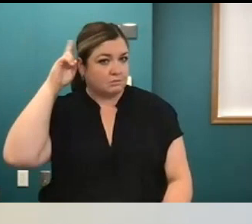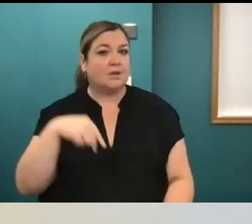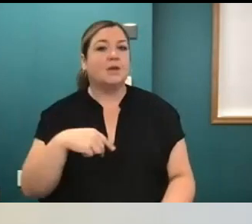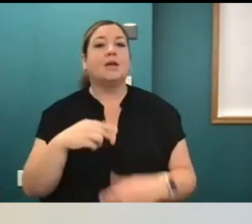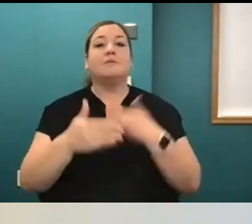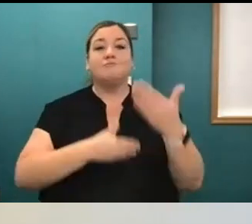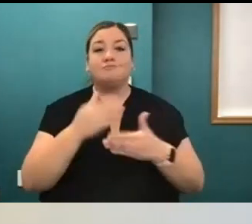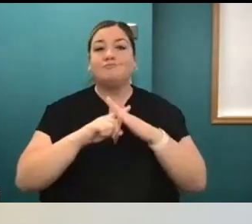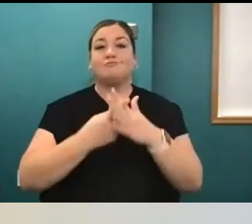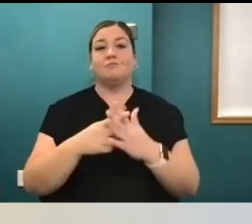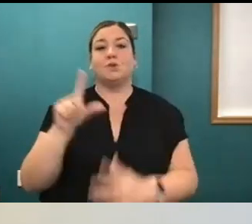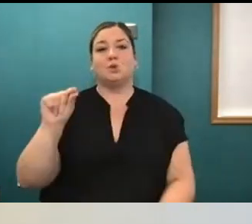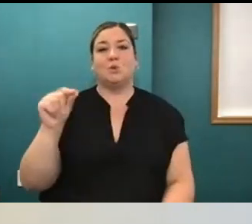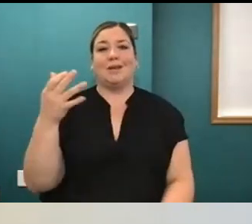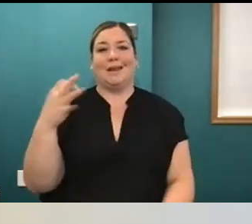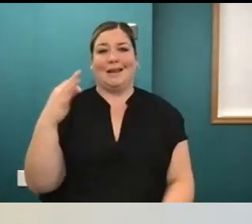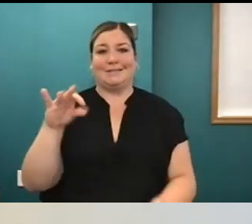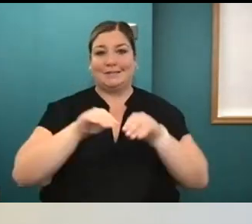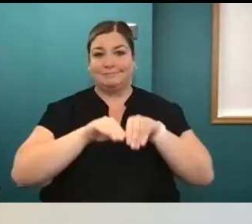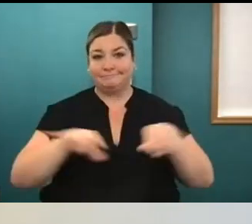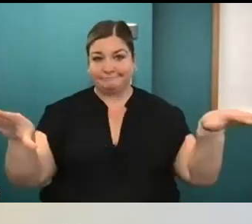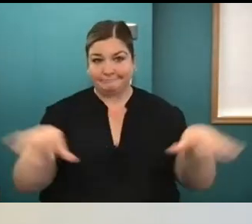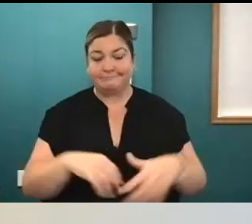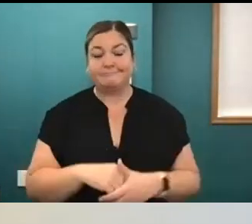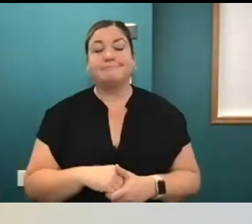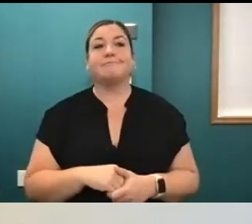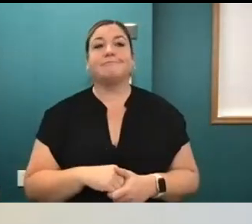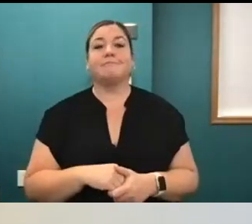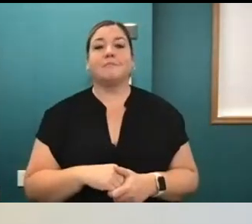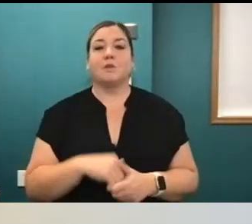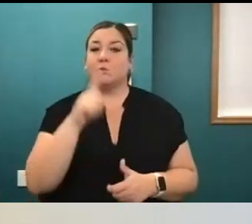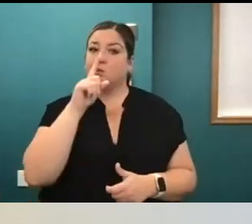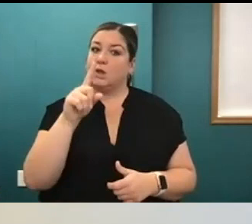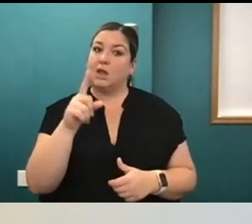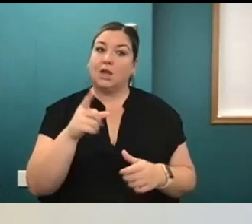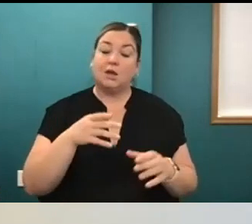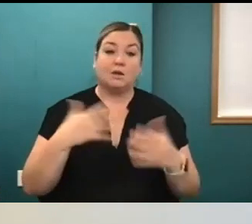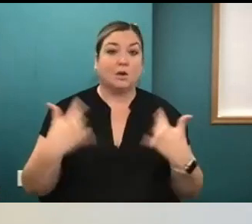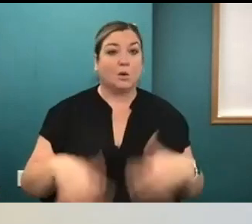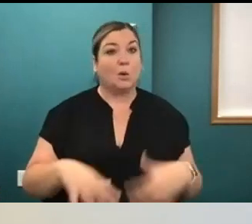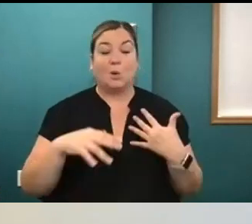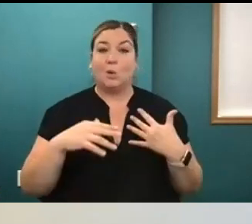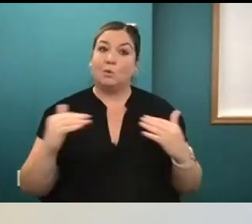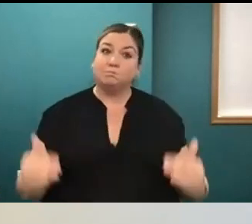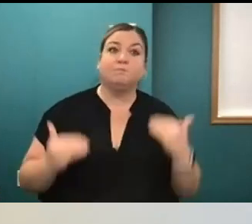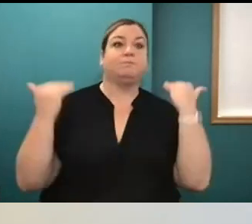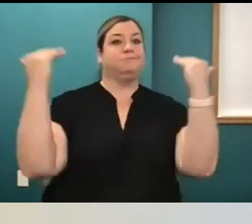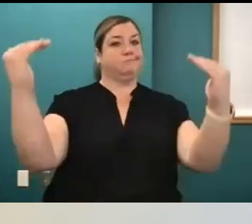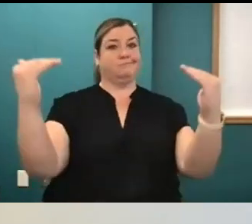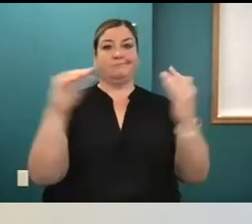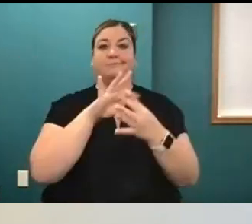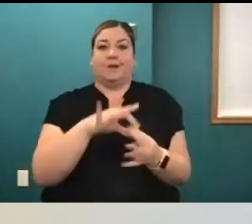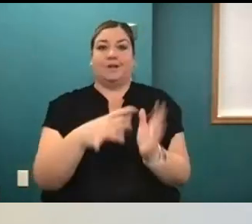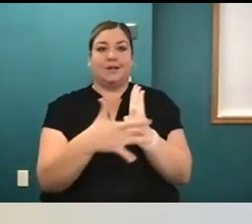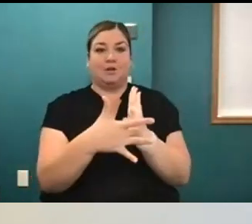late 2019. And there's a lot of really major updates that have happened from a technology standpoint, particularly